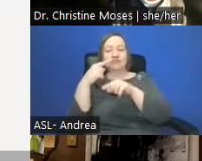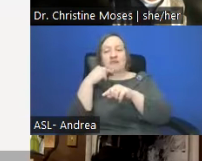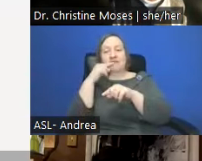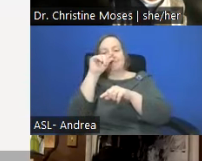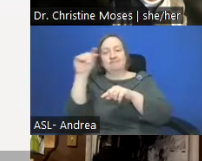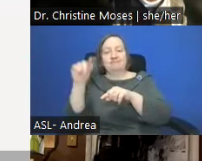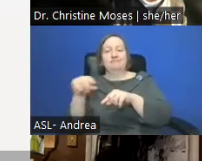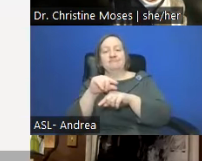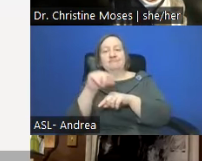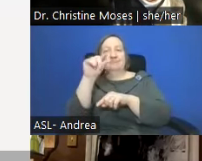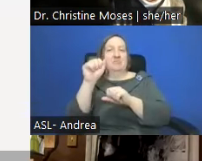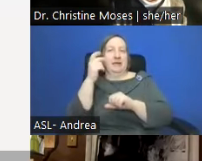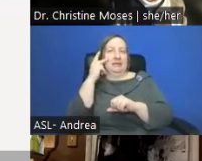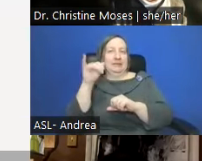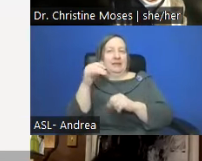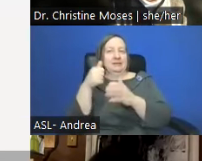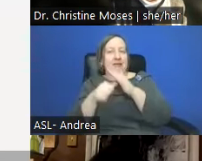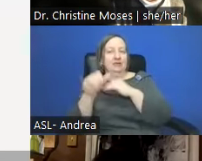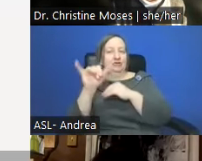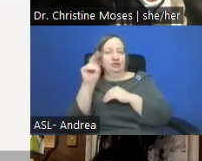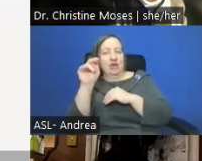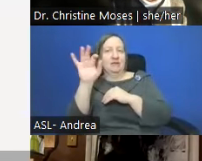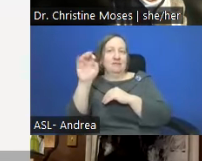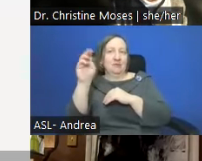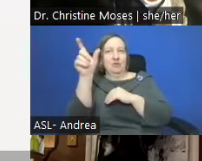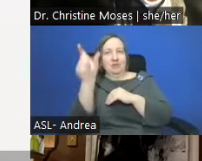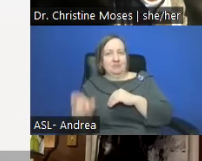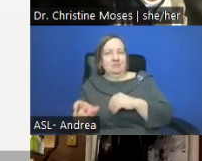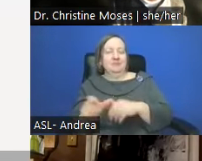of the screen, as you can see under January and early February.